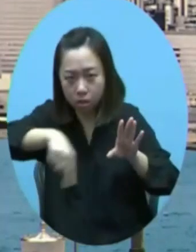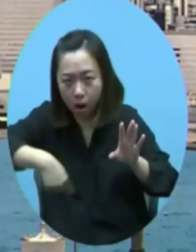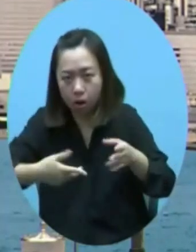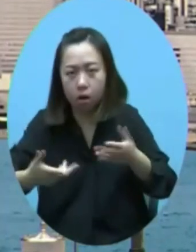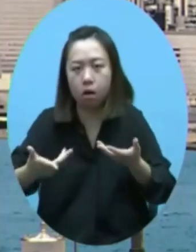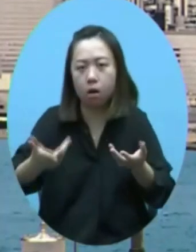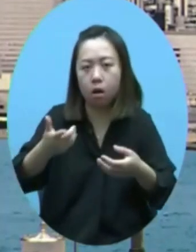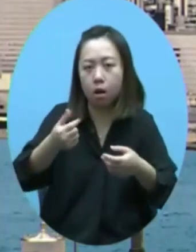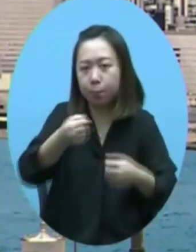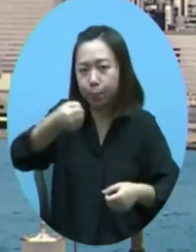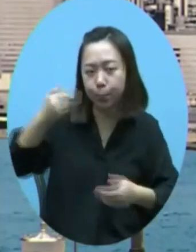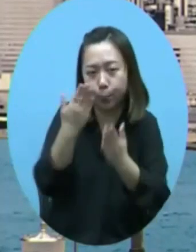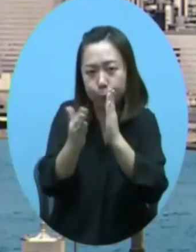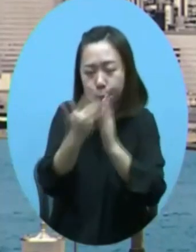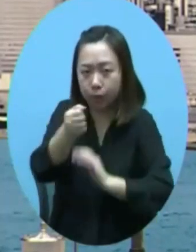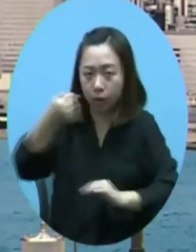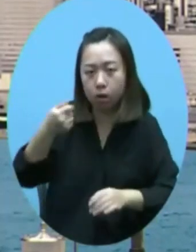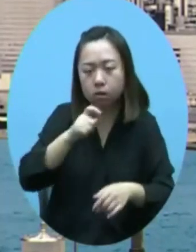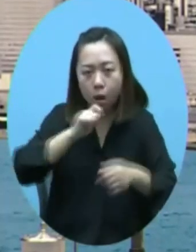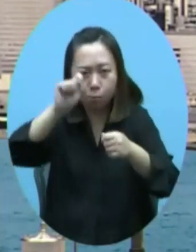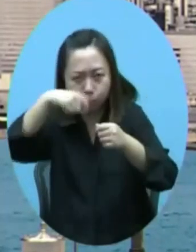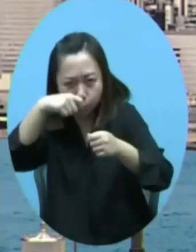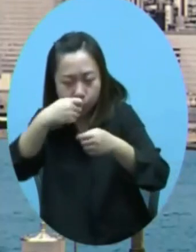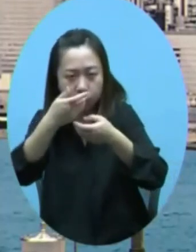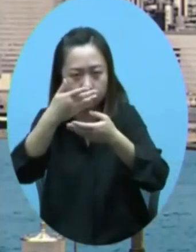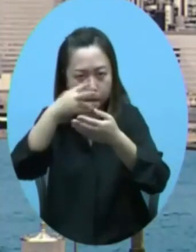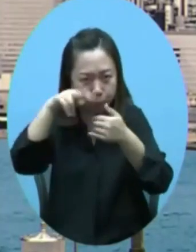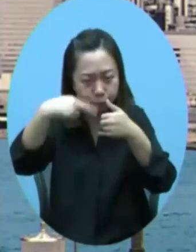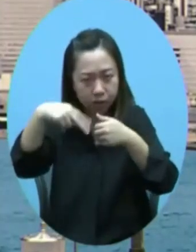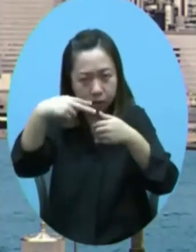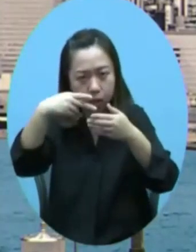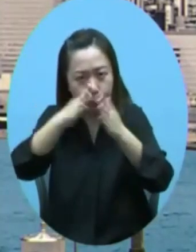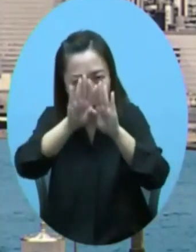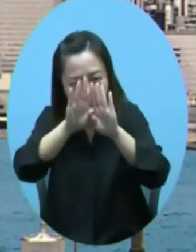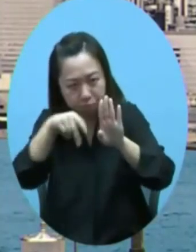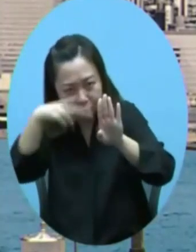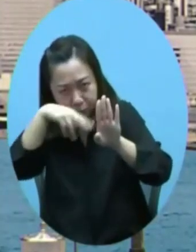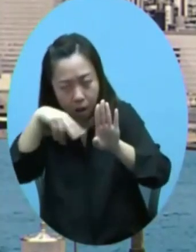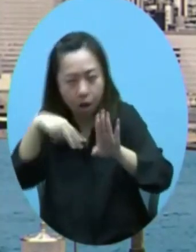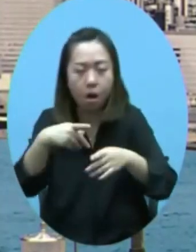So for the common areas and also the floor, we also extract some environmental samples.